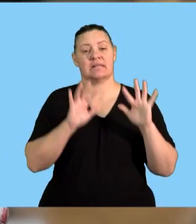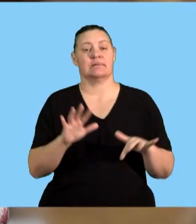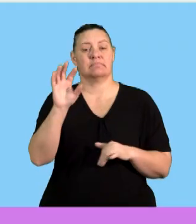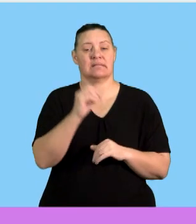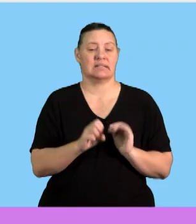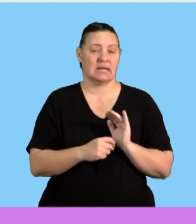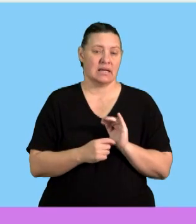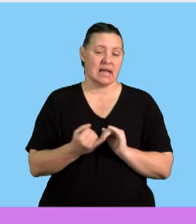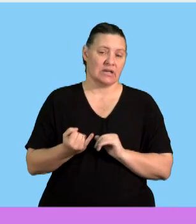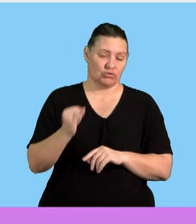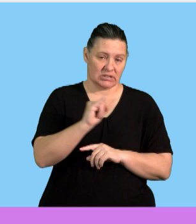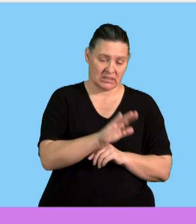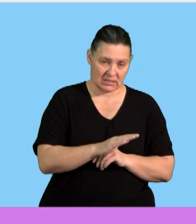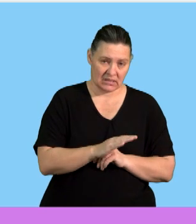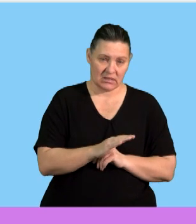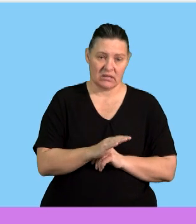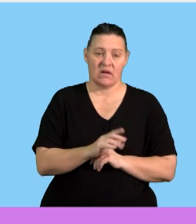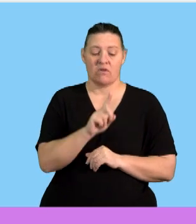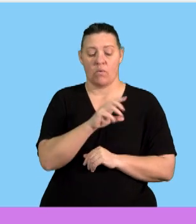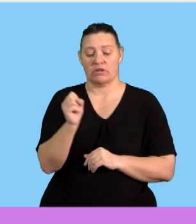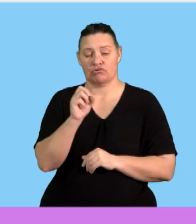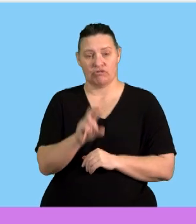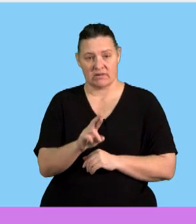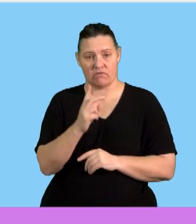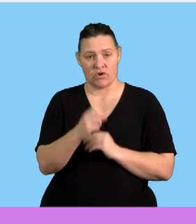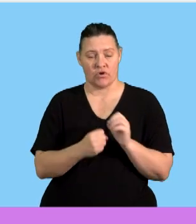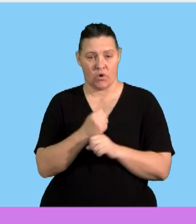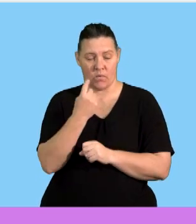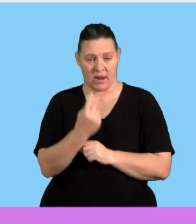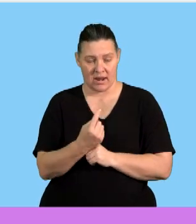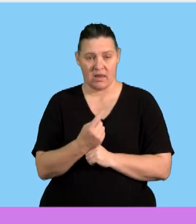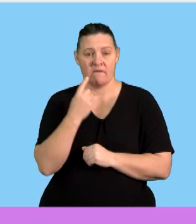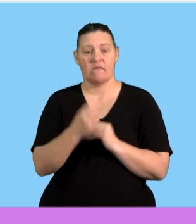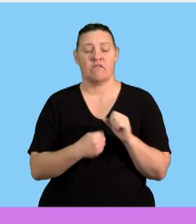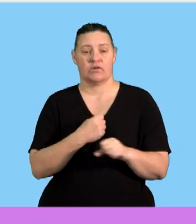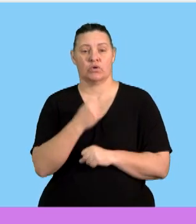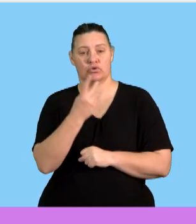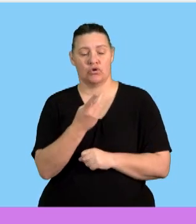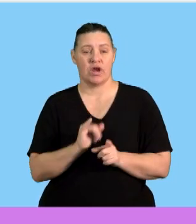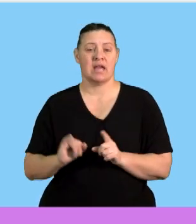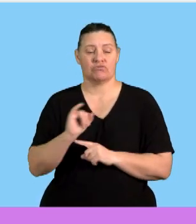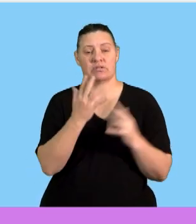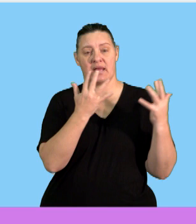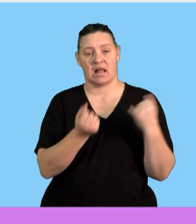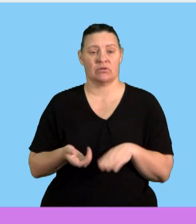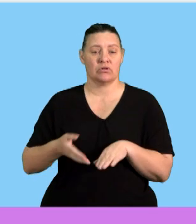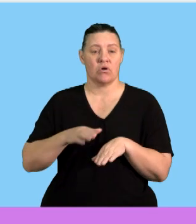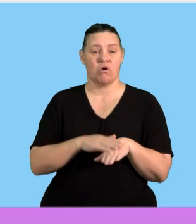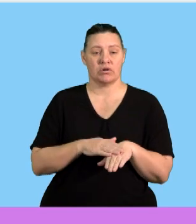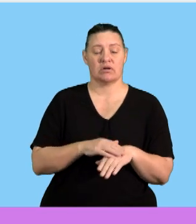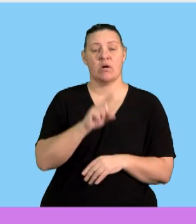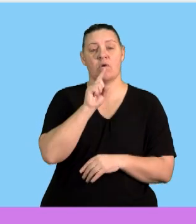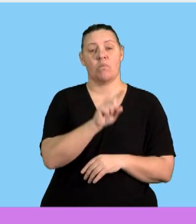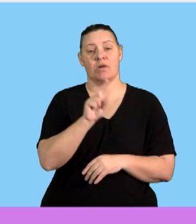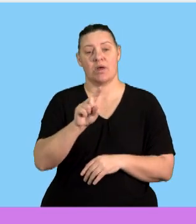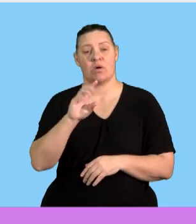interest on 100 Rand for year 1, for year 2, the interest will be calculated on